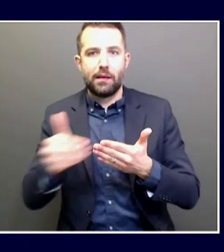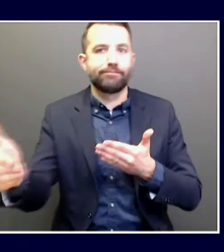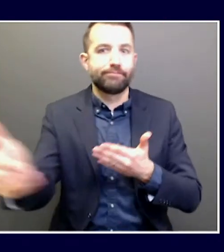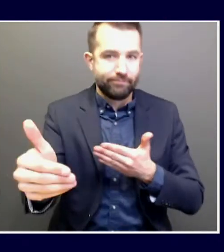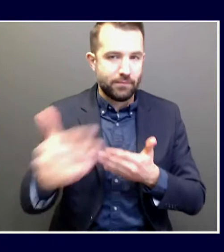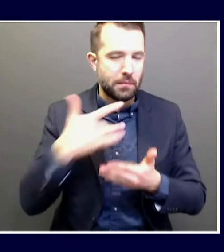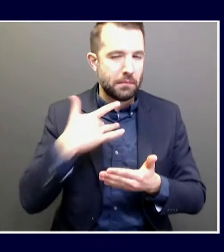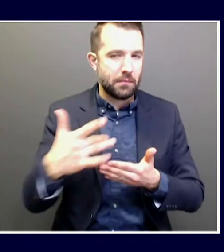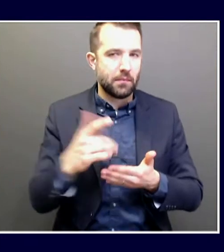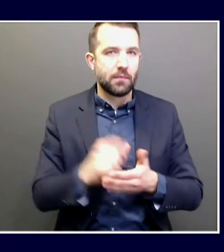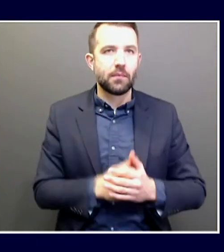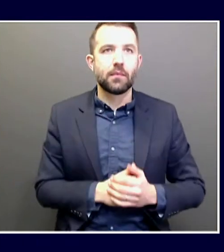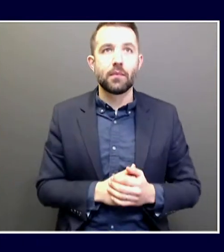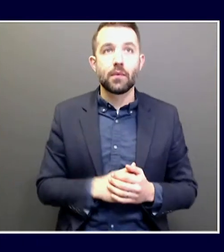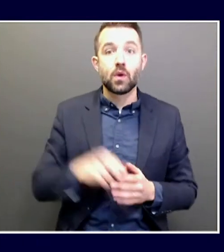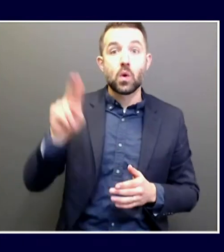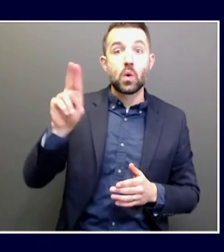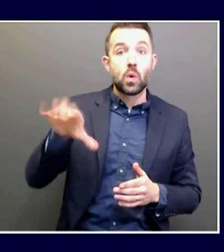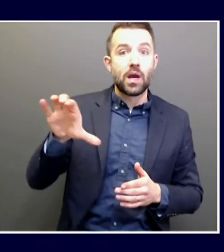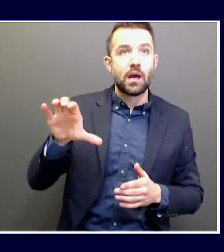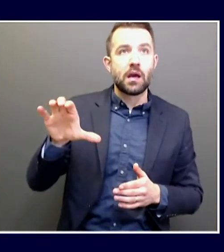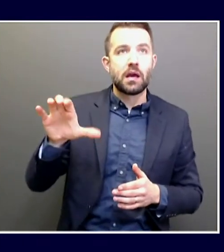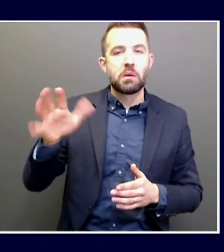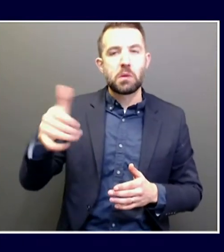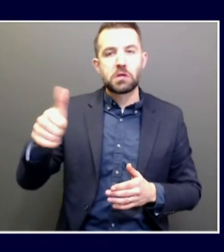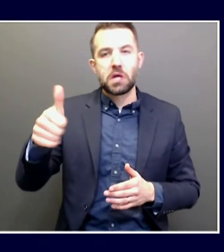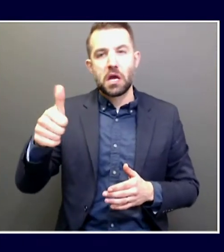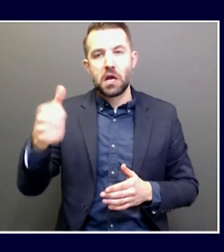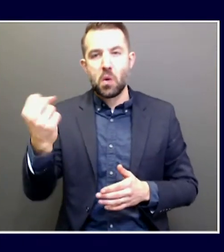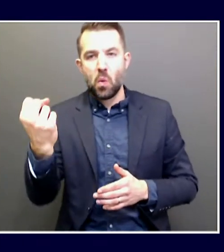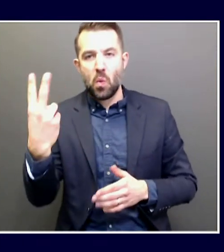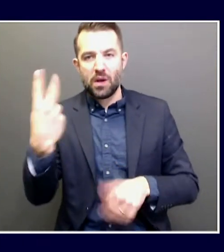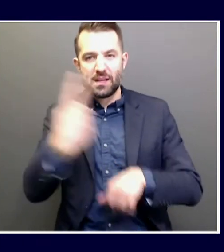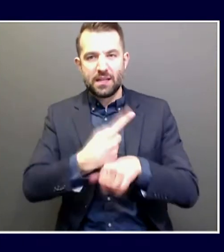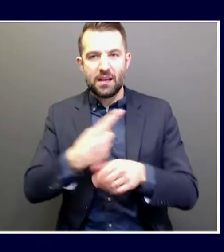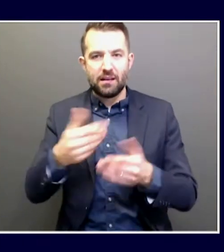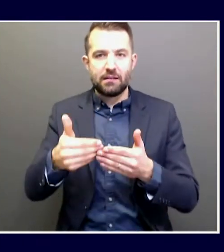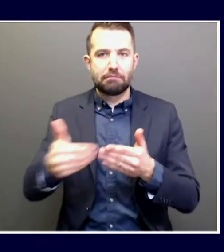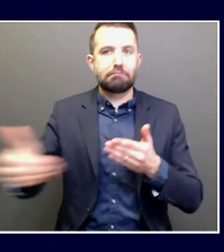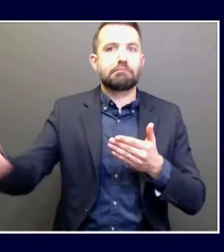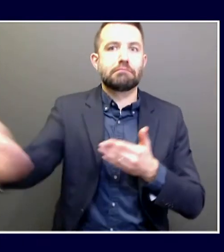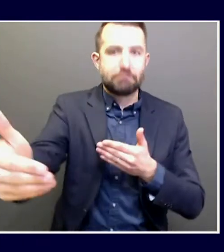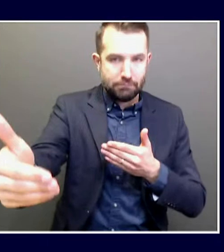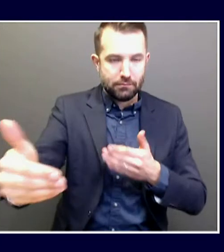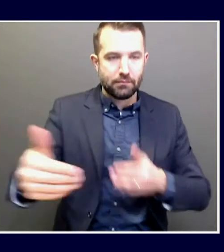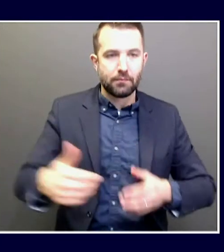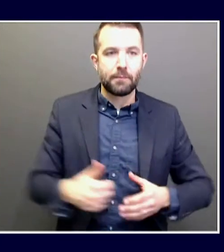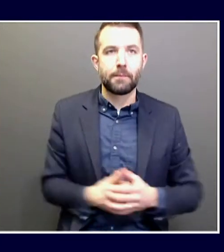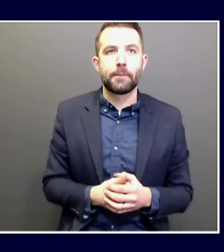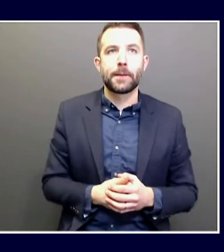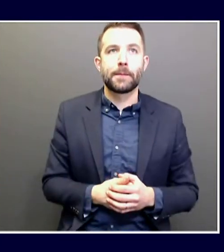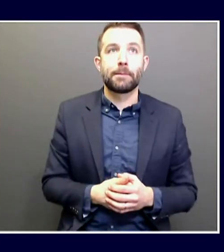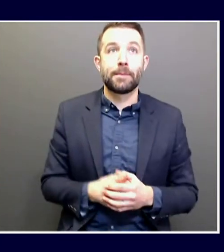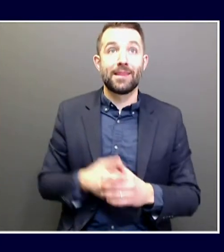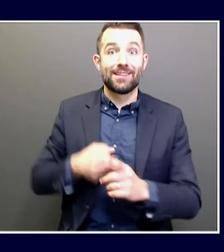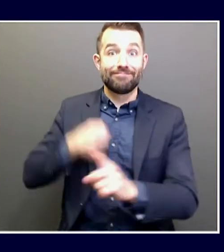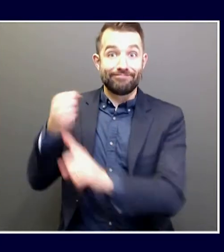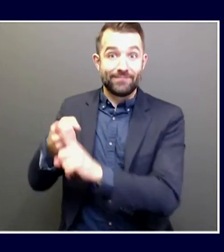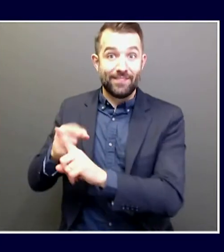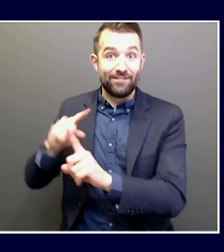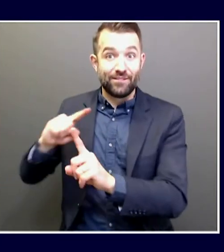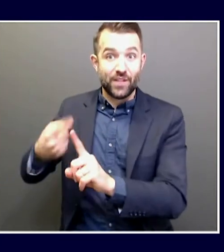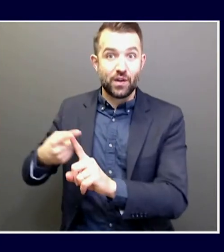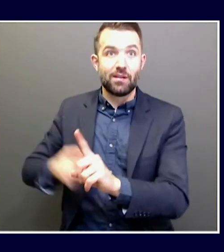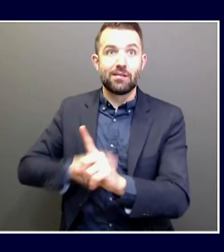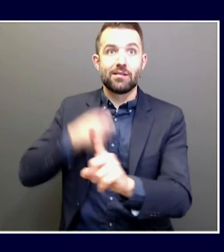time behind New York, et cetera. So as you know, I cannot predict, and I'm familiar with that declination in wastewater